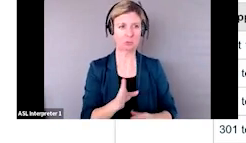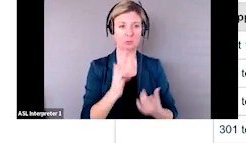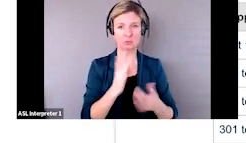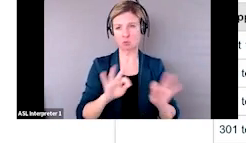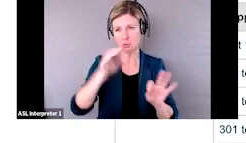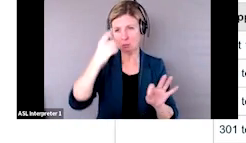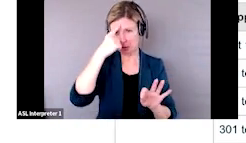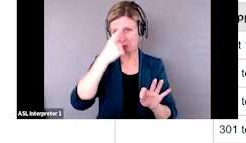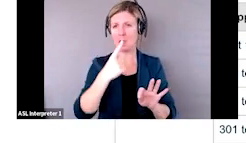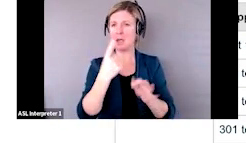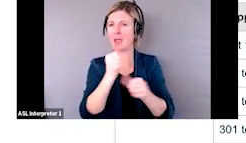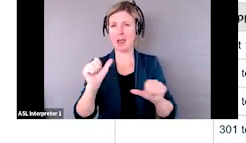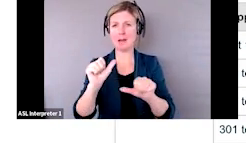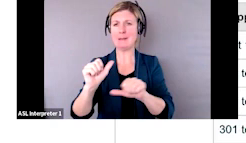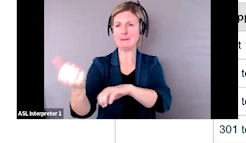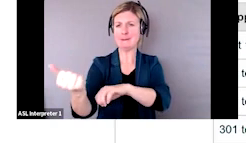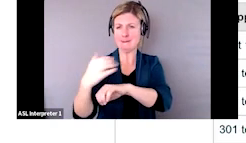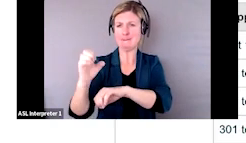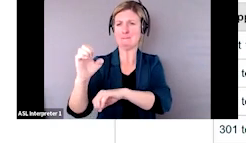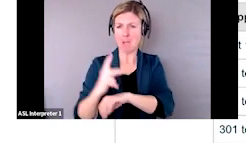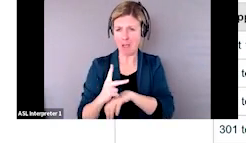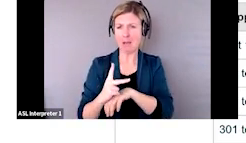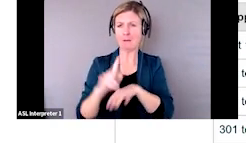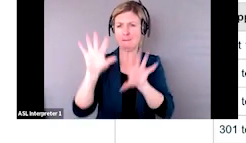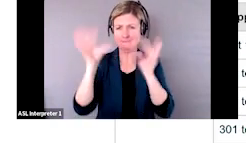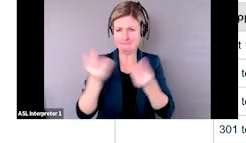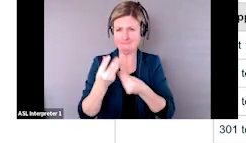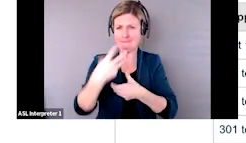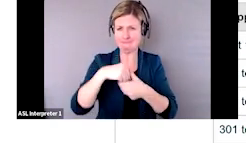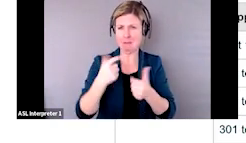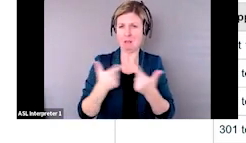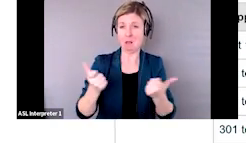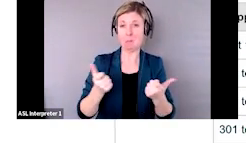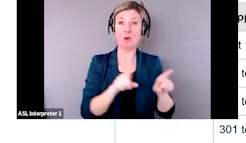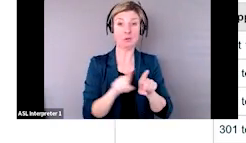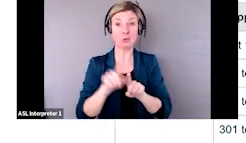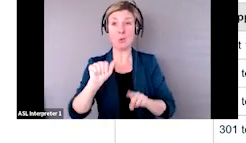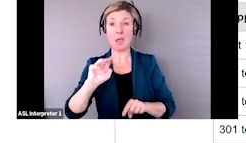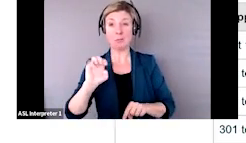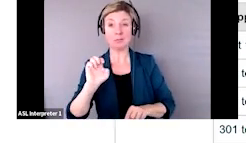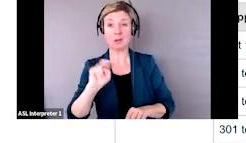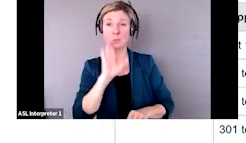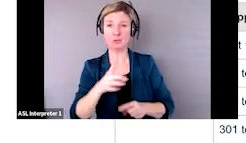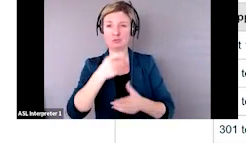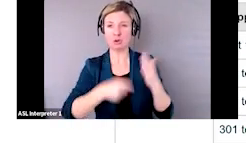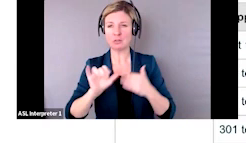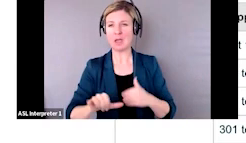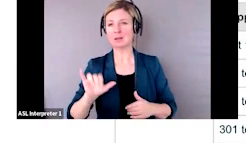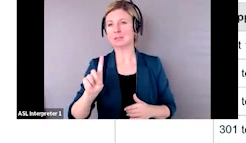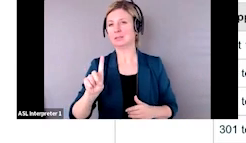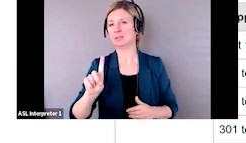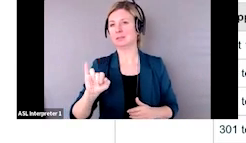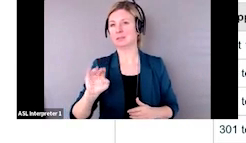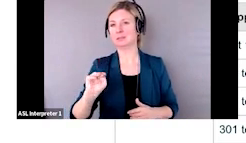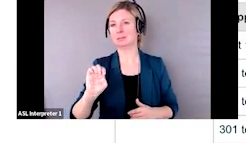But additional, Amazon is going to be charging the dimensional weight because again, your t-shirt, your